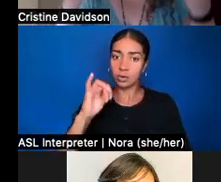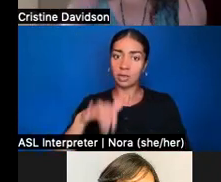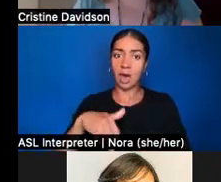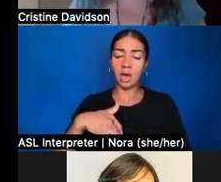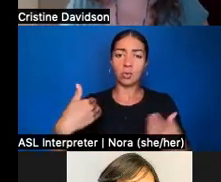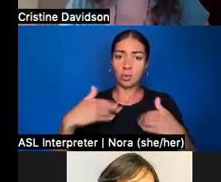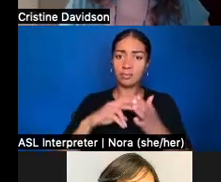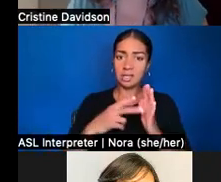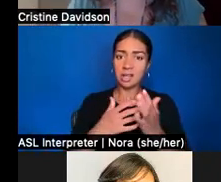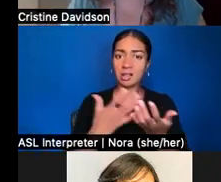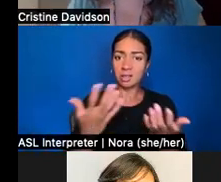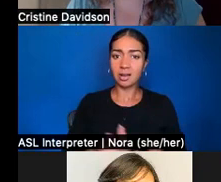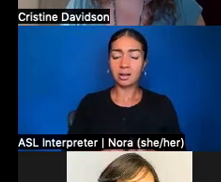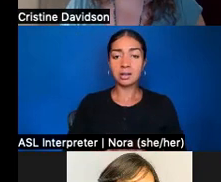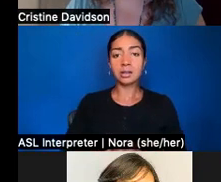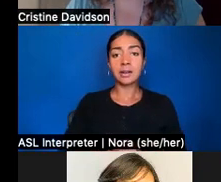I don't know, it feels,